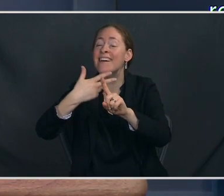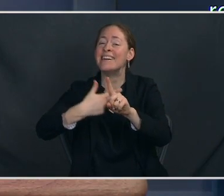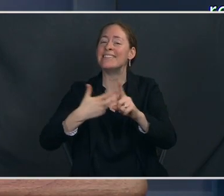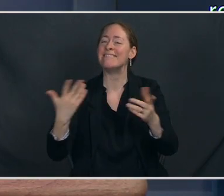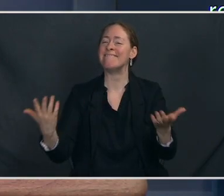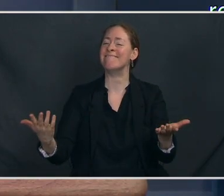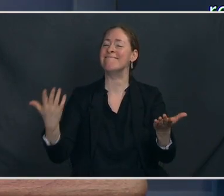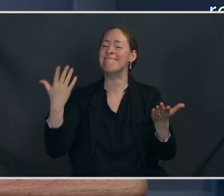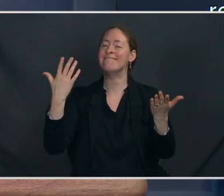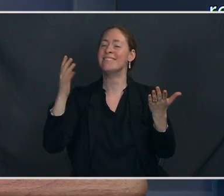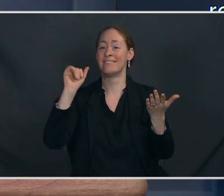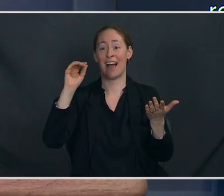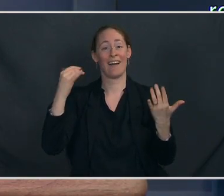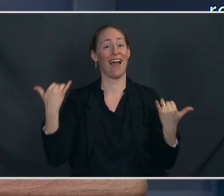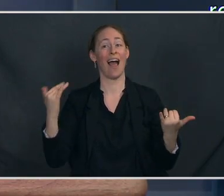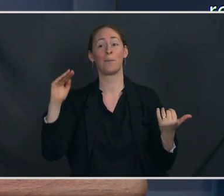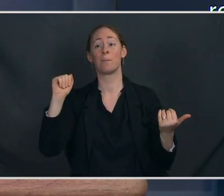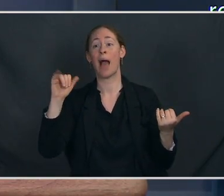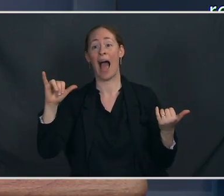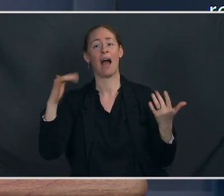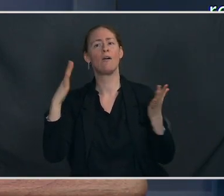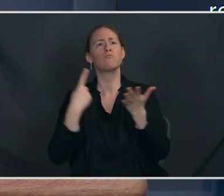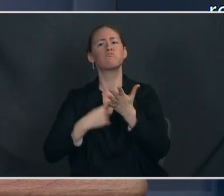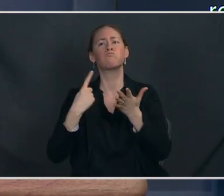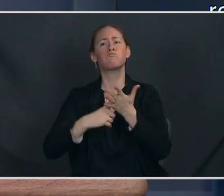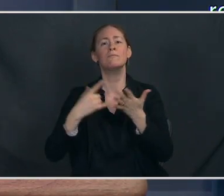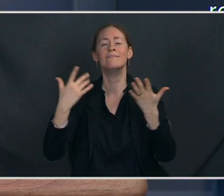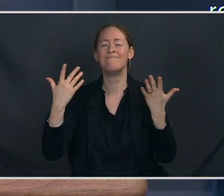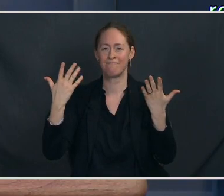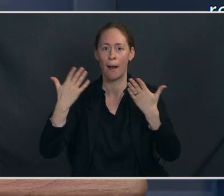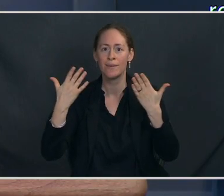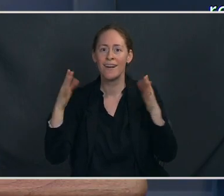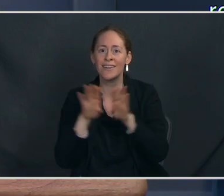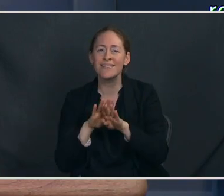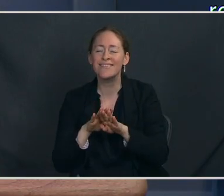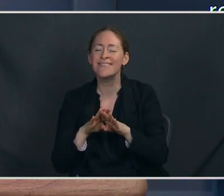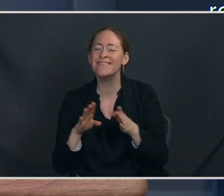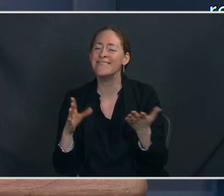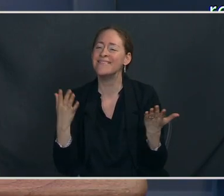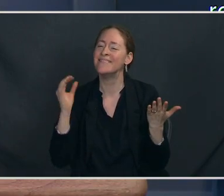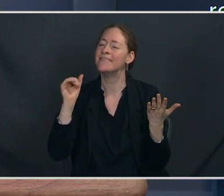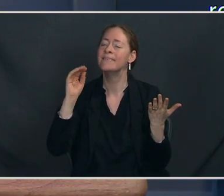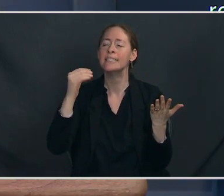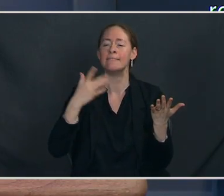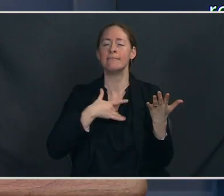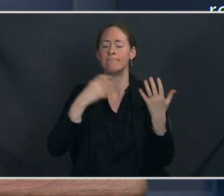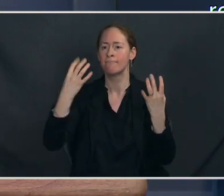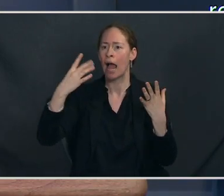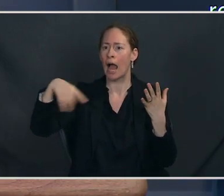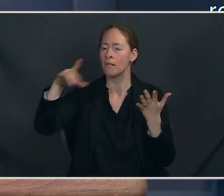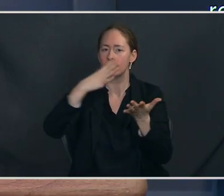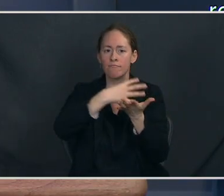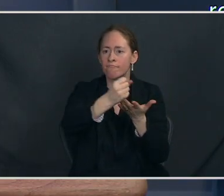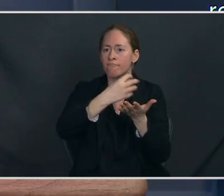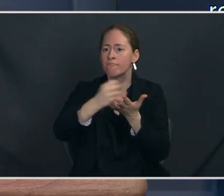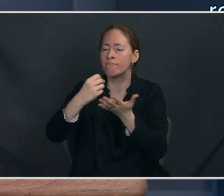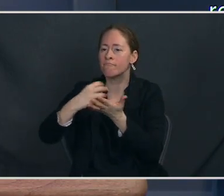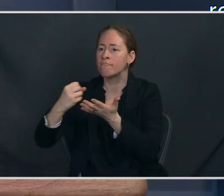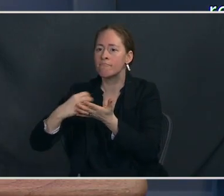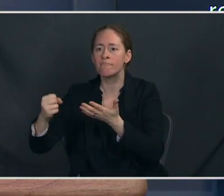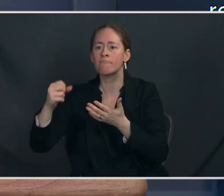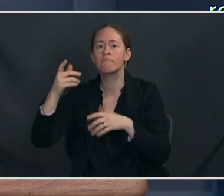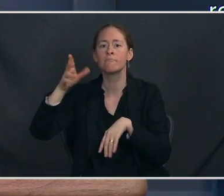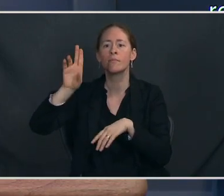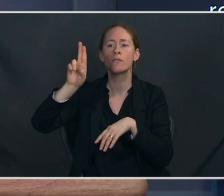conversation in May about why our schools aren't open and why millions of people have been kicked off of unemployment insurance. So part of our role here is to look